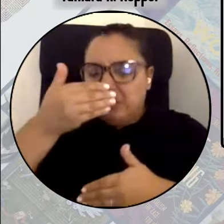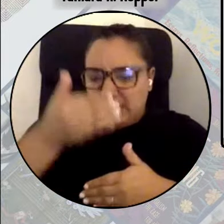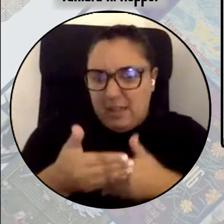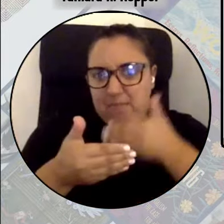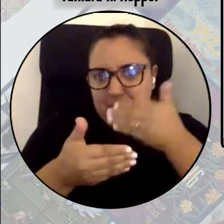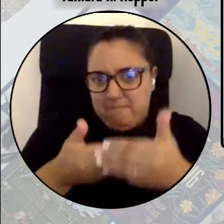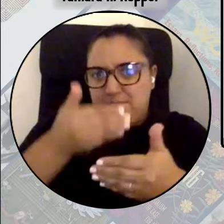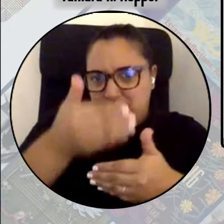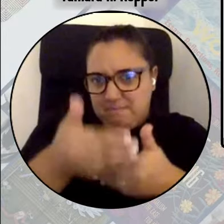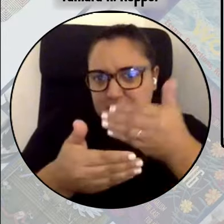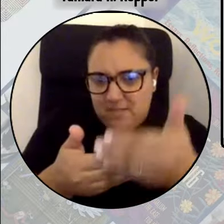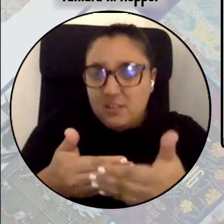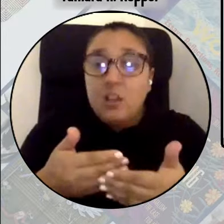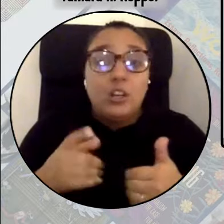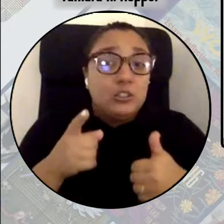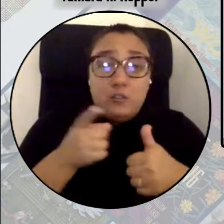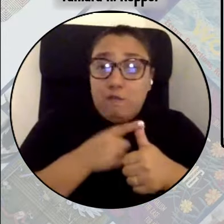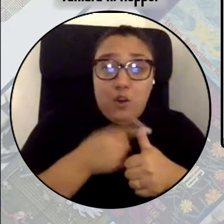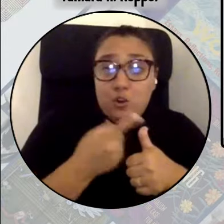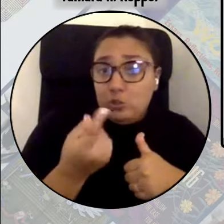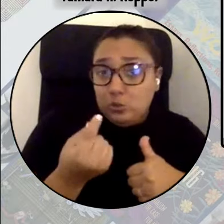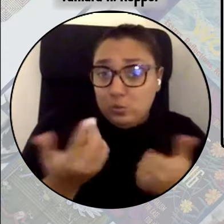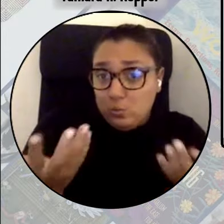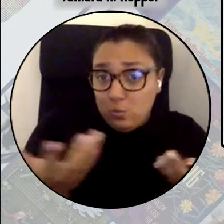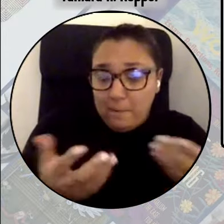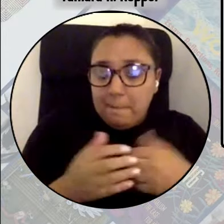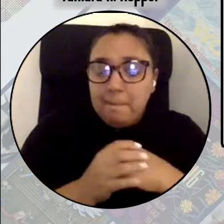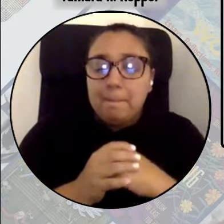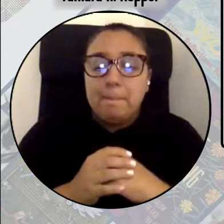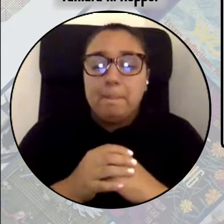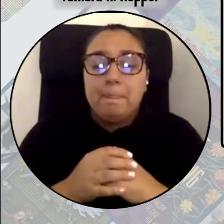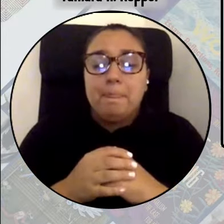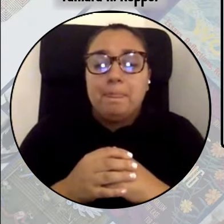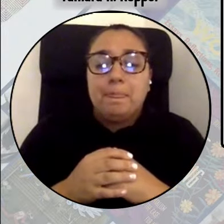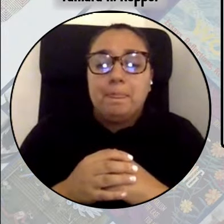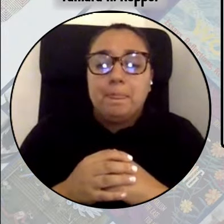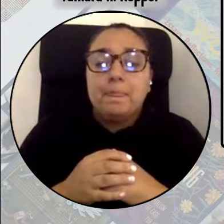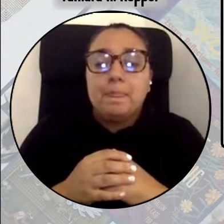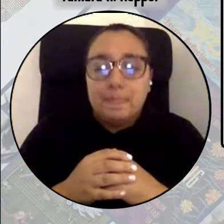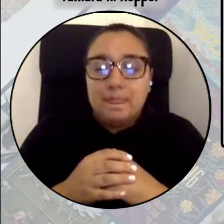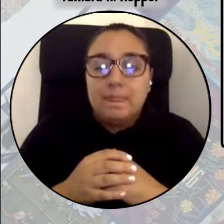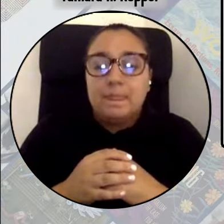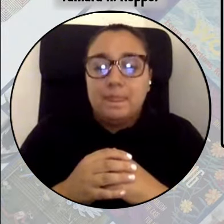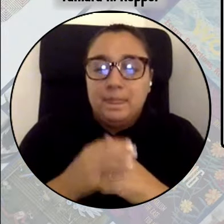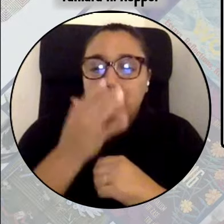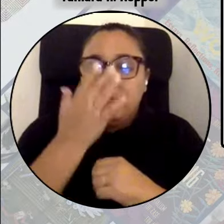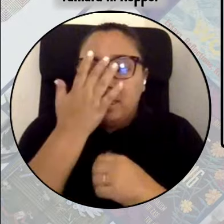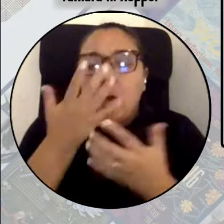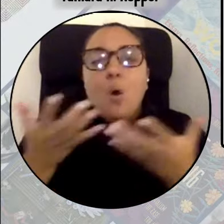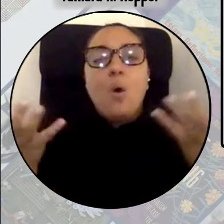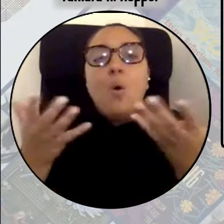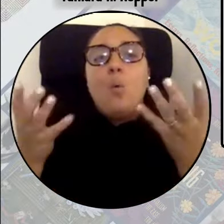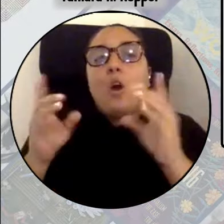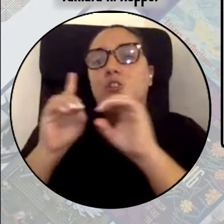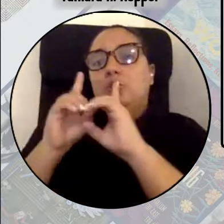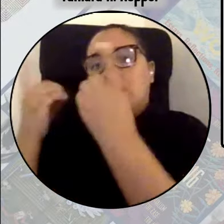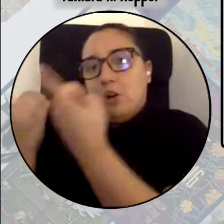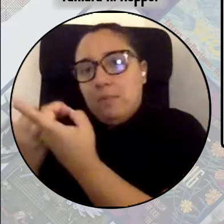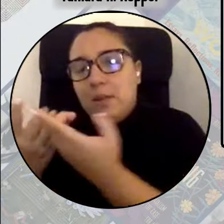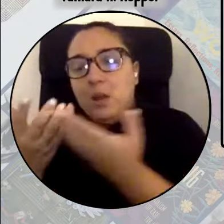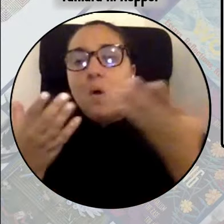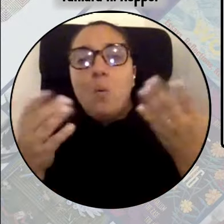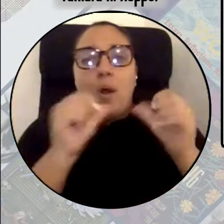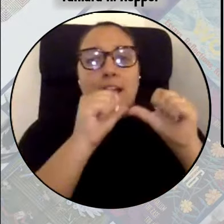in this. So we're going to start with what are departments and agencies that are involved in immigration enforcement? We're going to do a